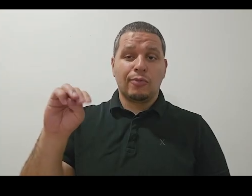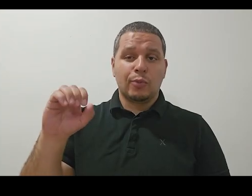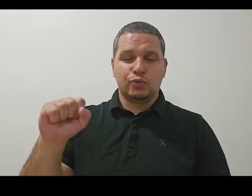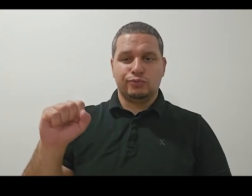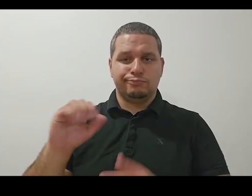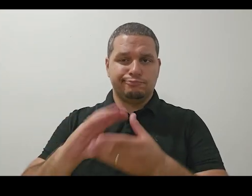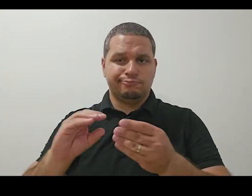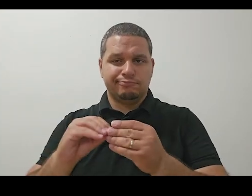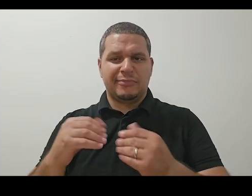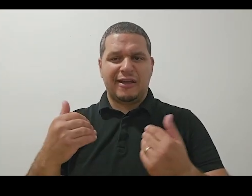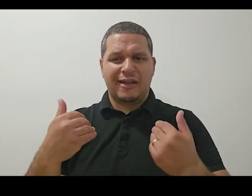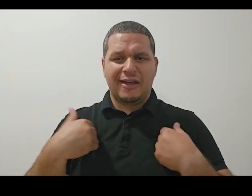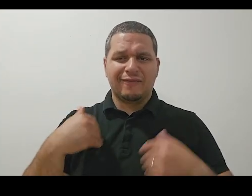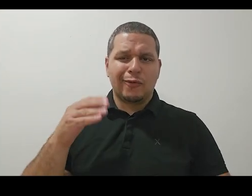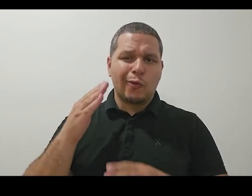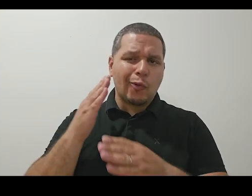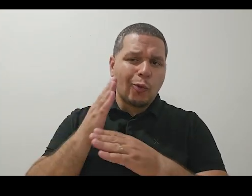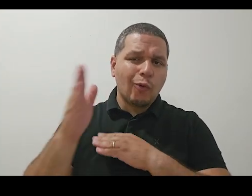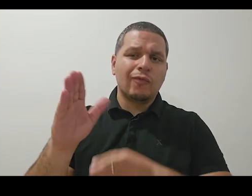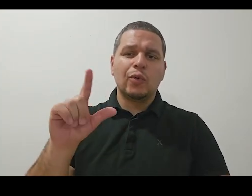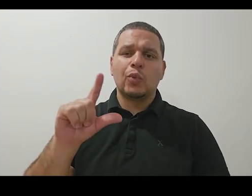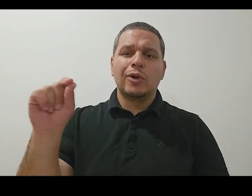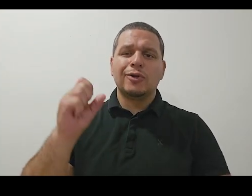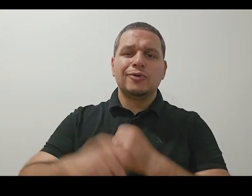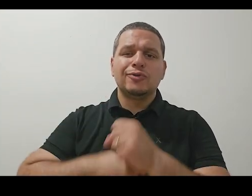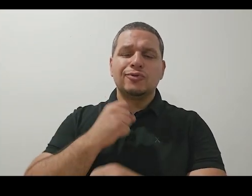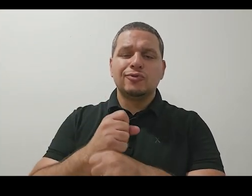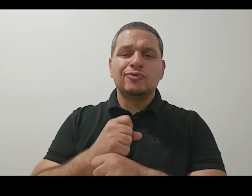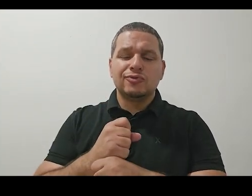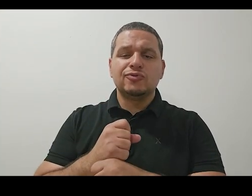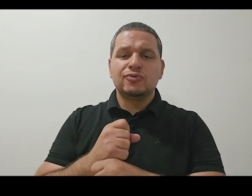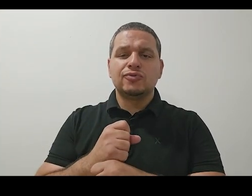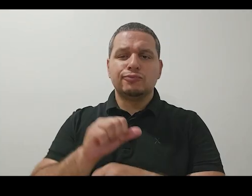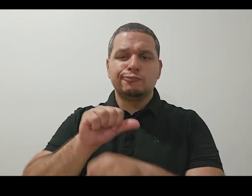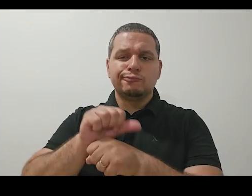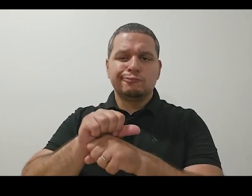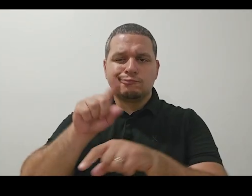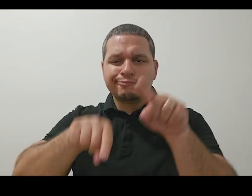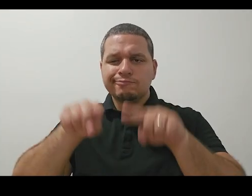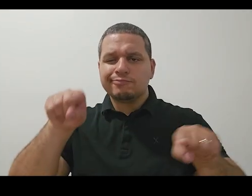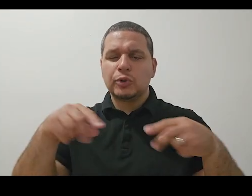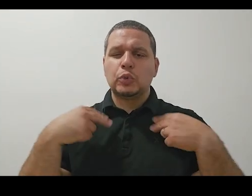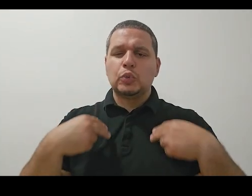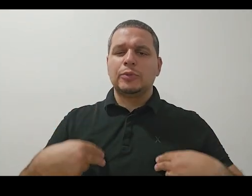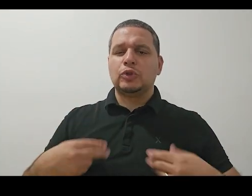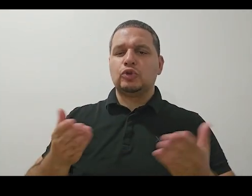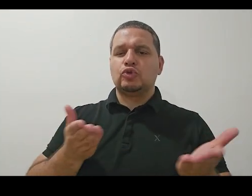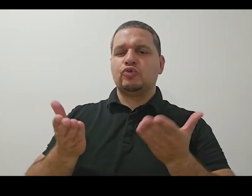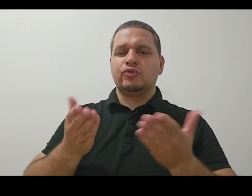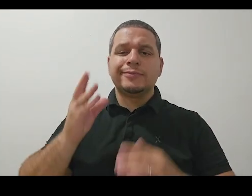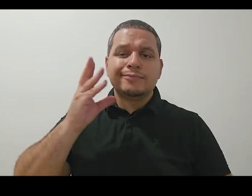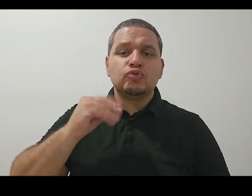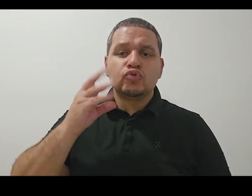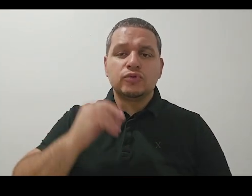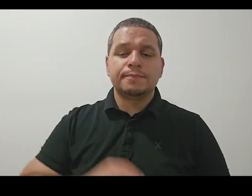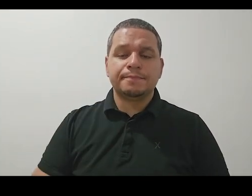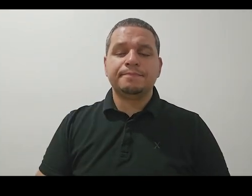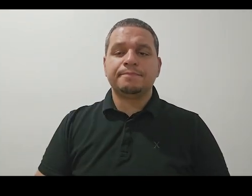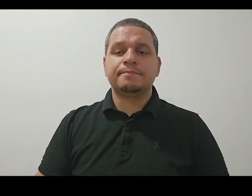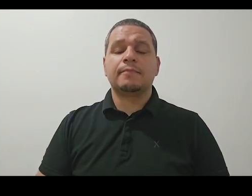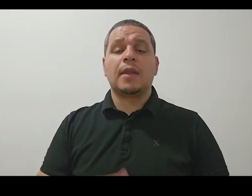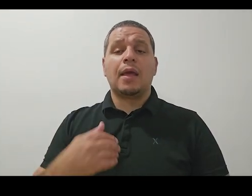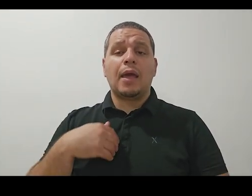plus years in various human services experience. I've worked